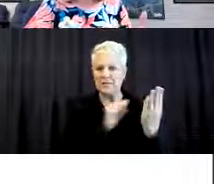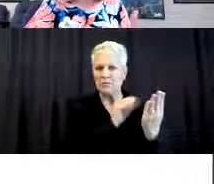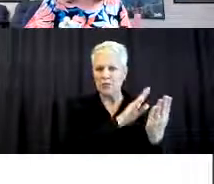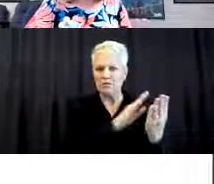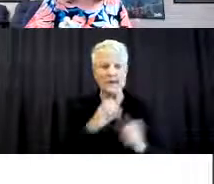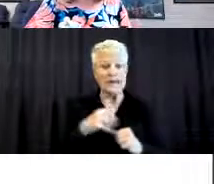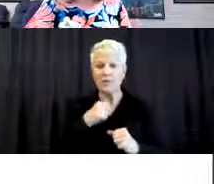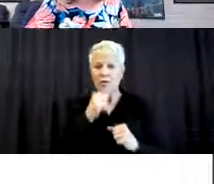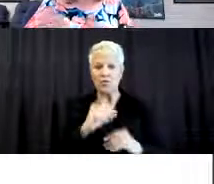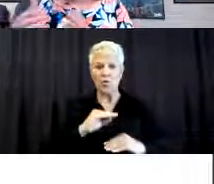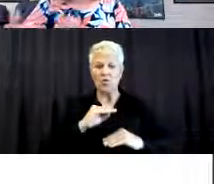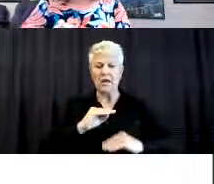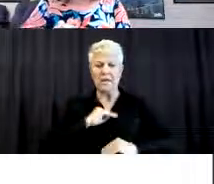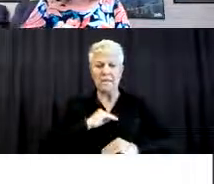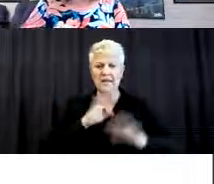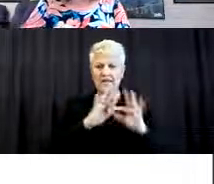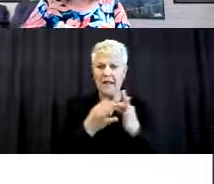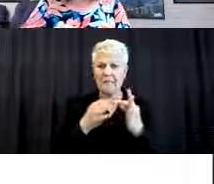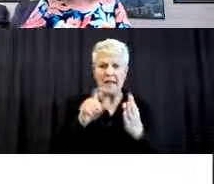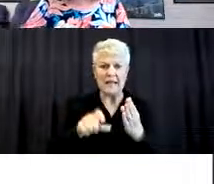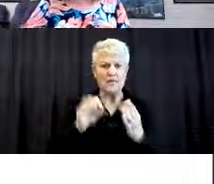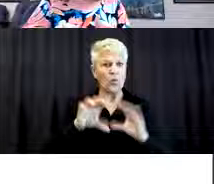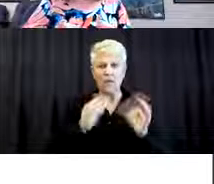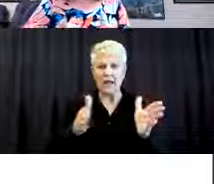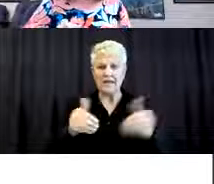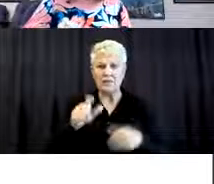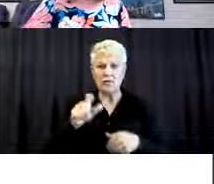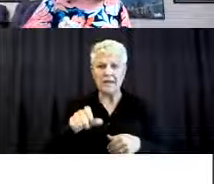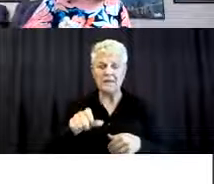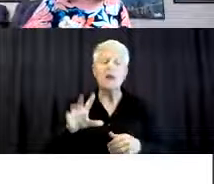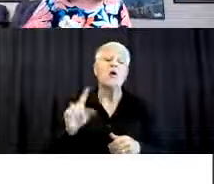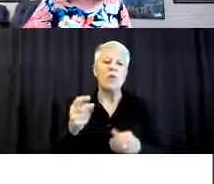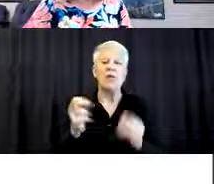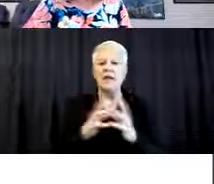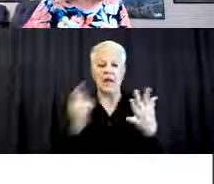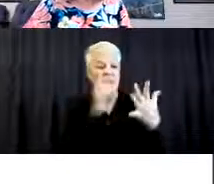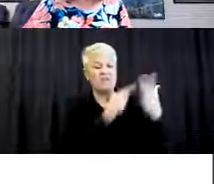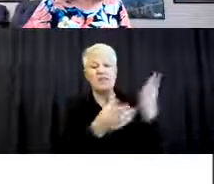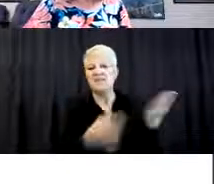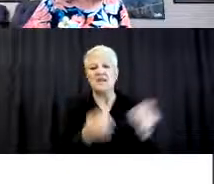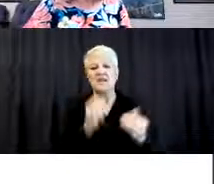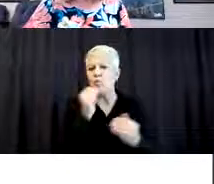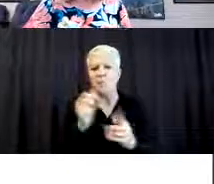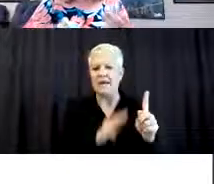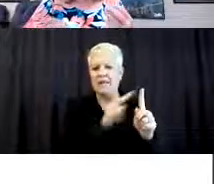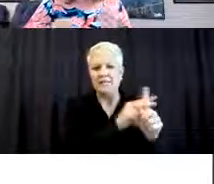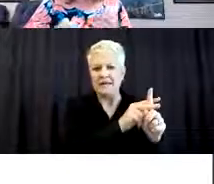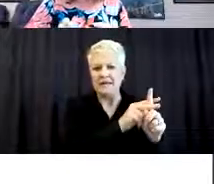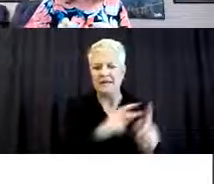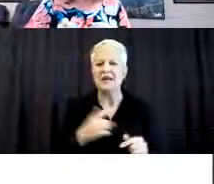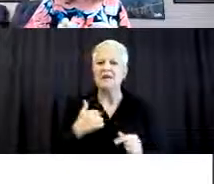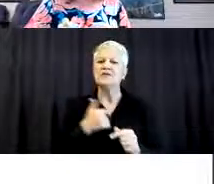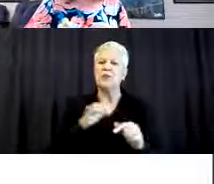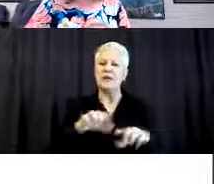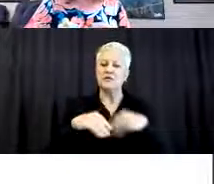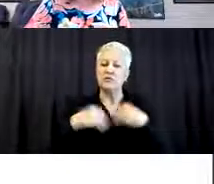not meeting family needs or classroom needs, then a lot of these things just won't be implemented. So we need to provide